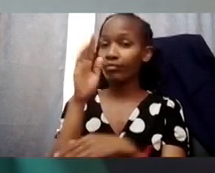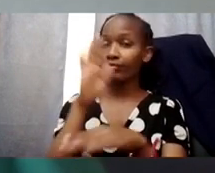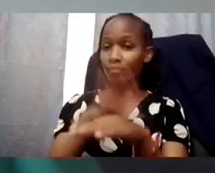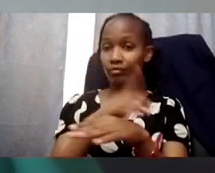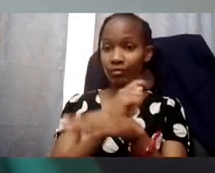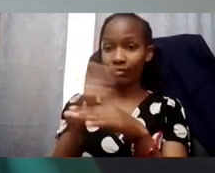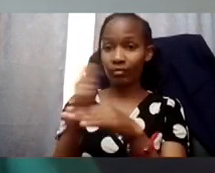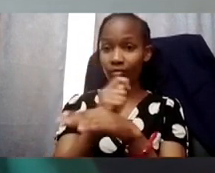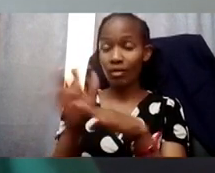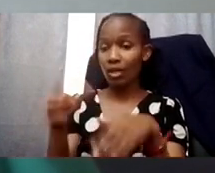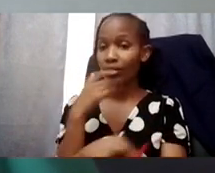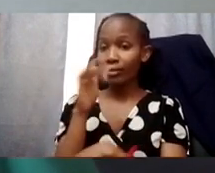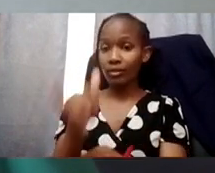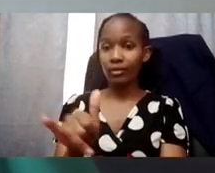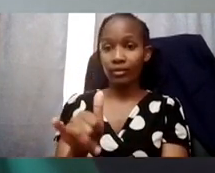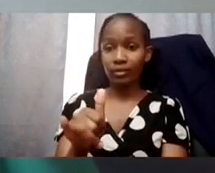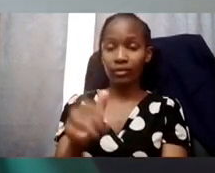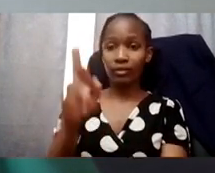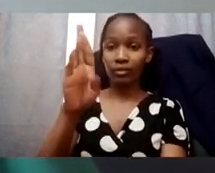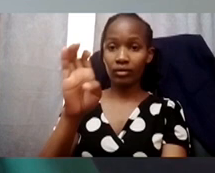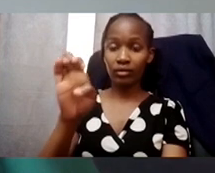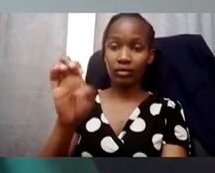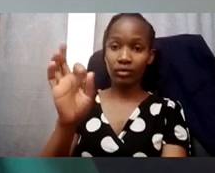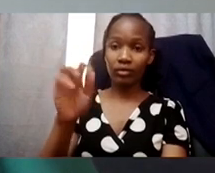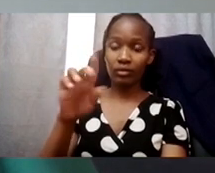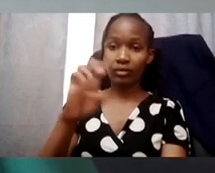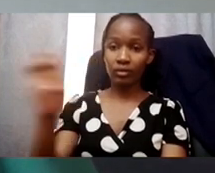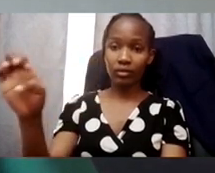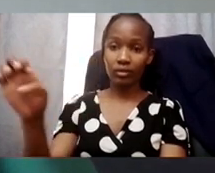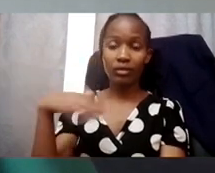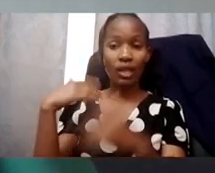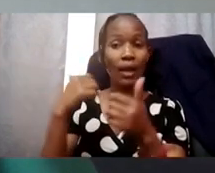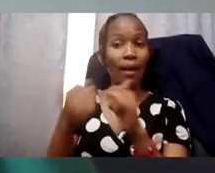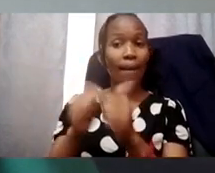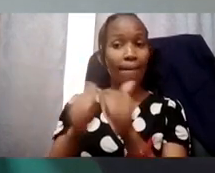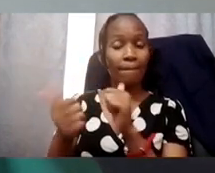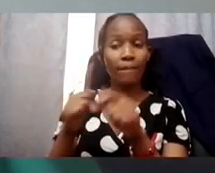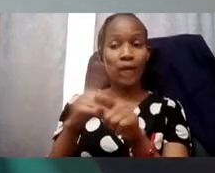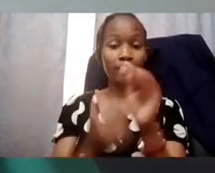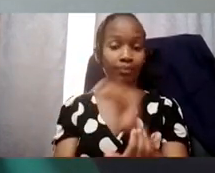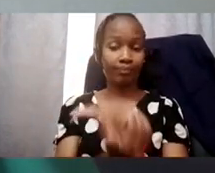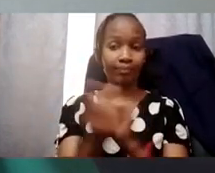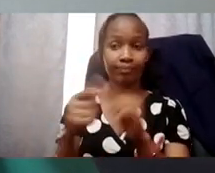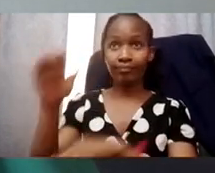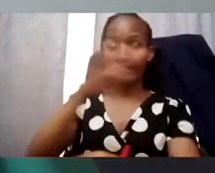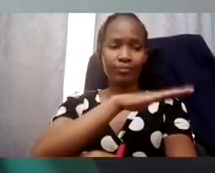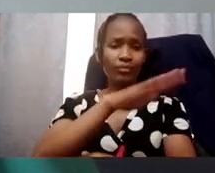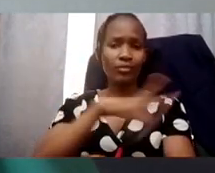say, refugees play sports from morning to evening. I mean, on weekends, if you go to the refugee camp, you'll find young